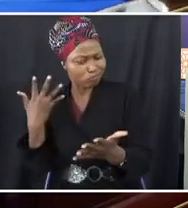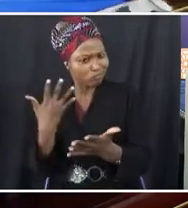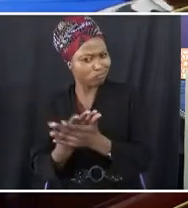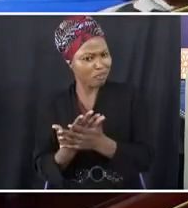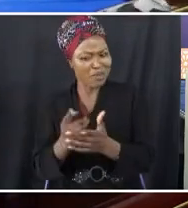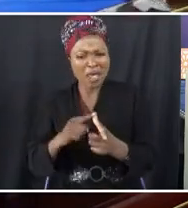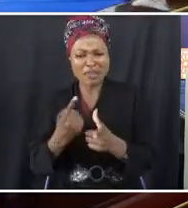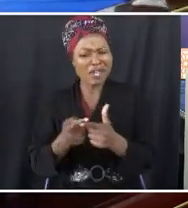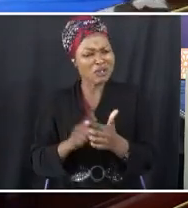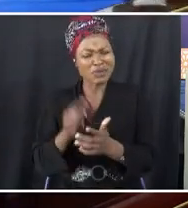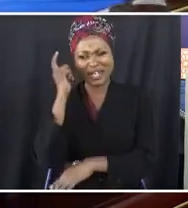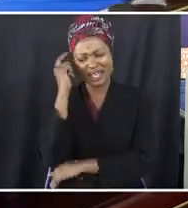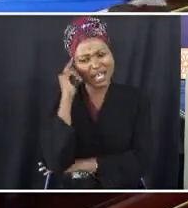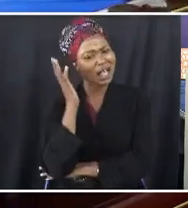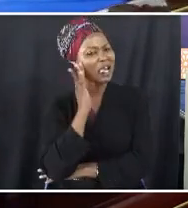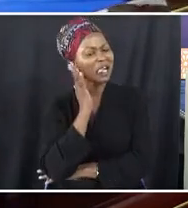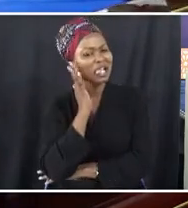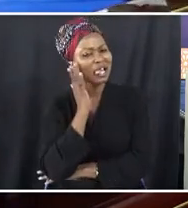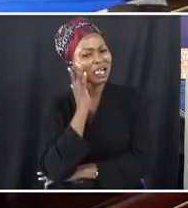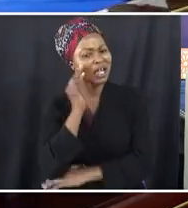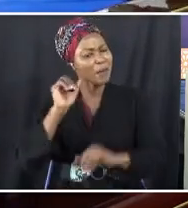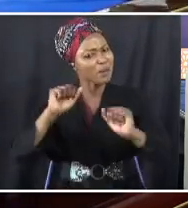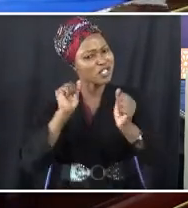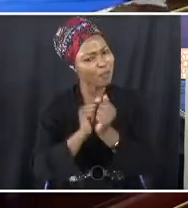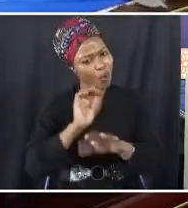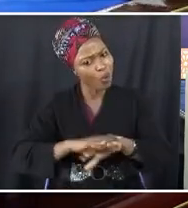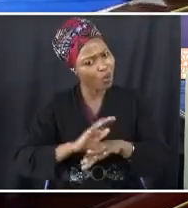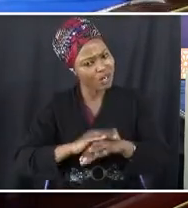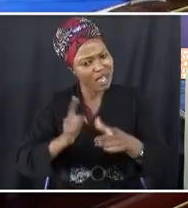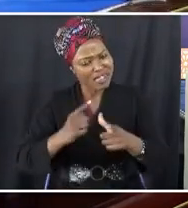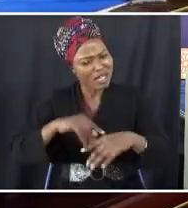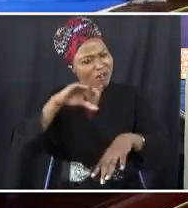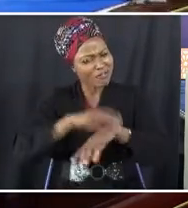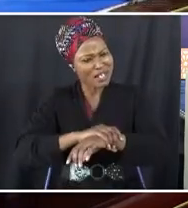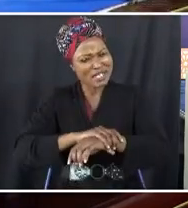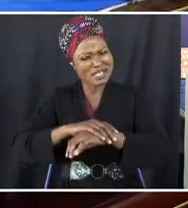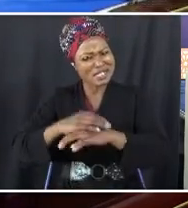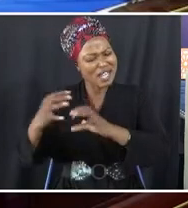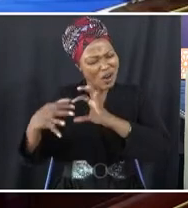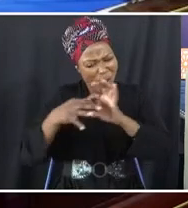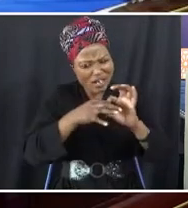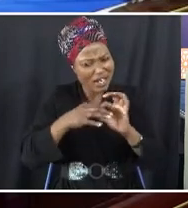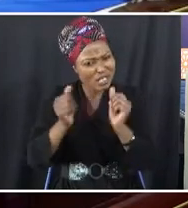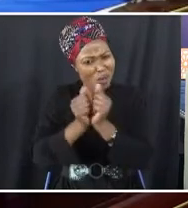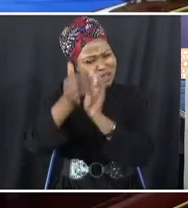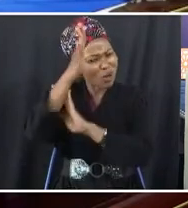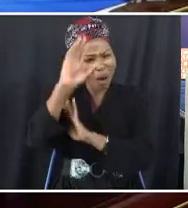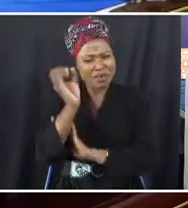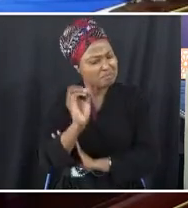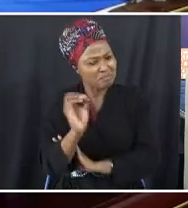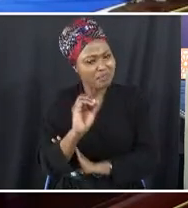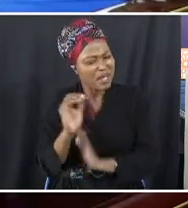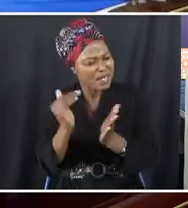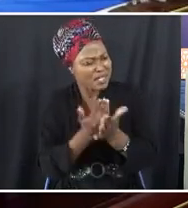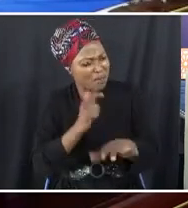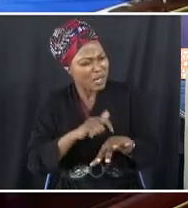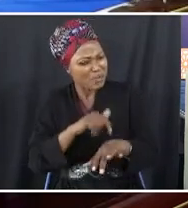wonder whether the journey is worth the effort. You find it difficult to connect with a God that sometimes